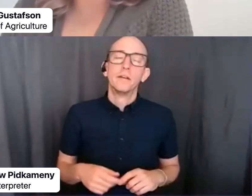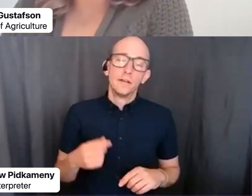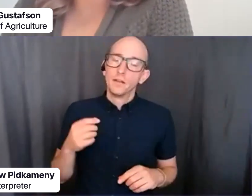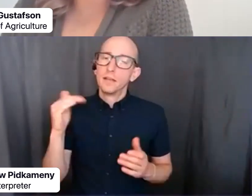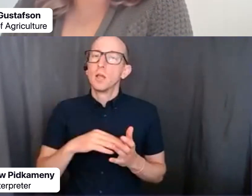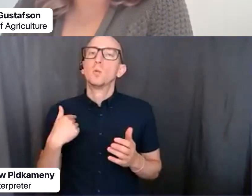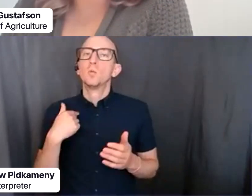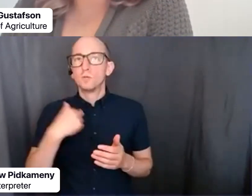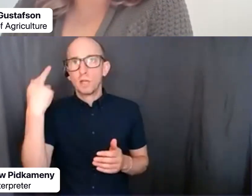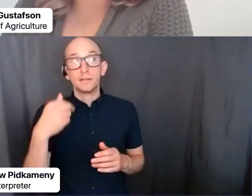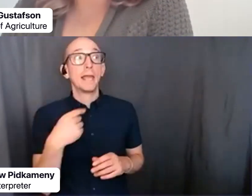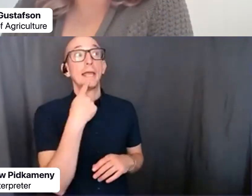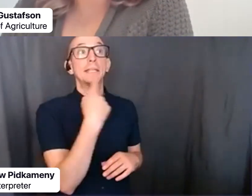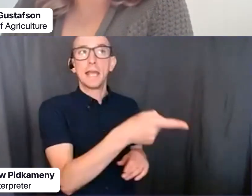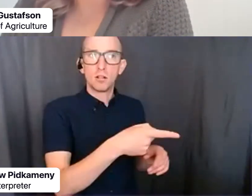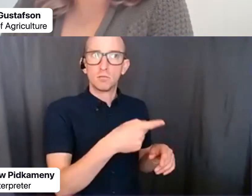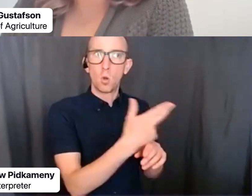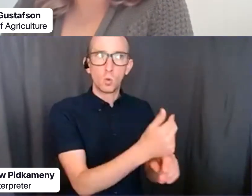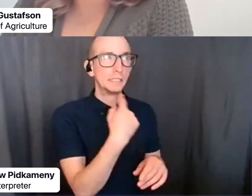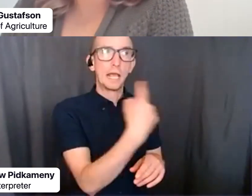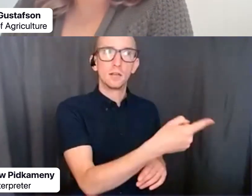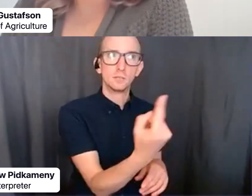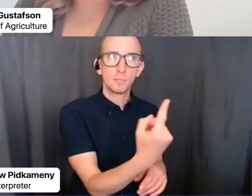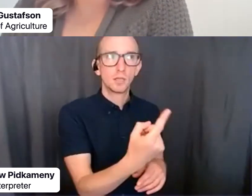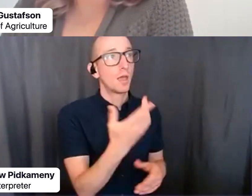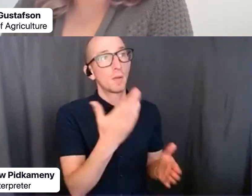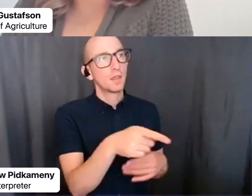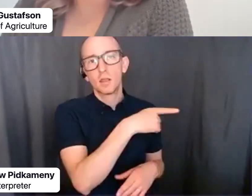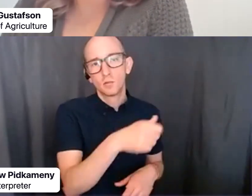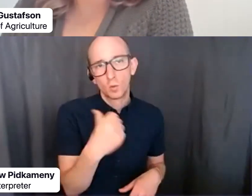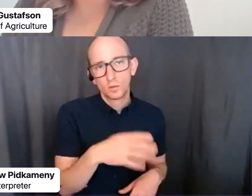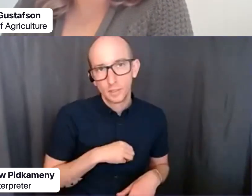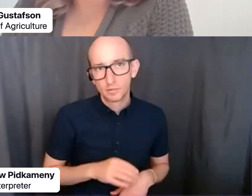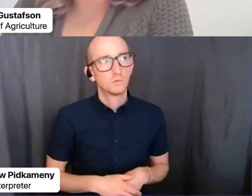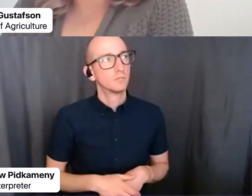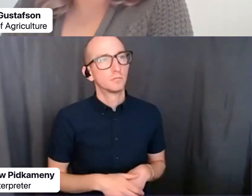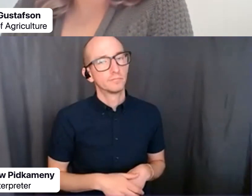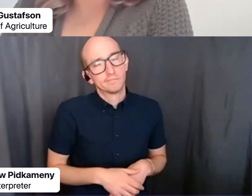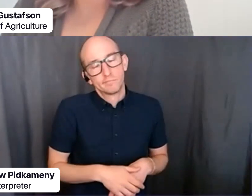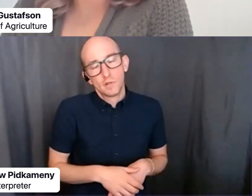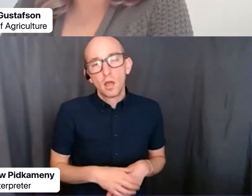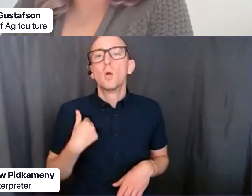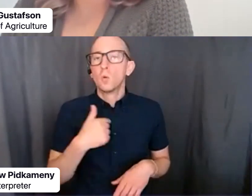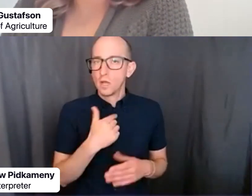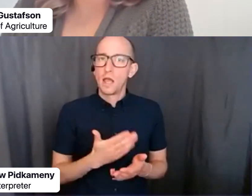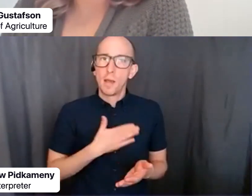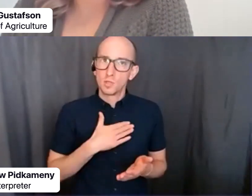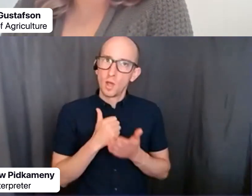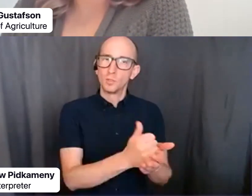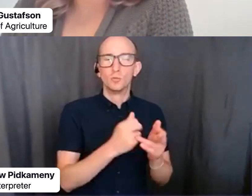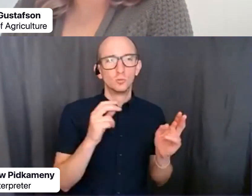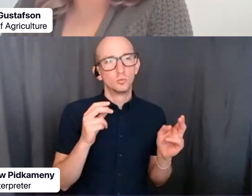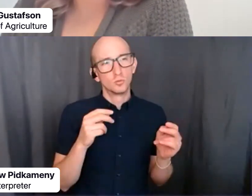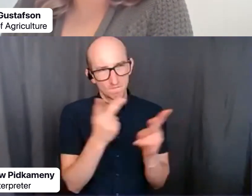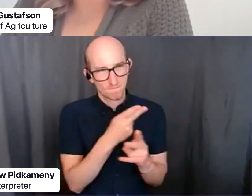saying something doesn't mean that they're going to accept it. They may not care what you say, but we're happy to help you troubleshoot through that. All right, let's go